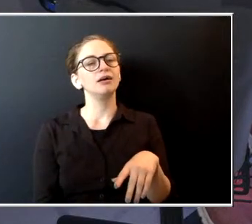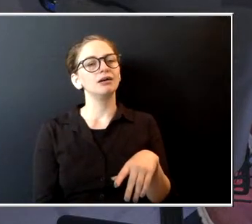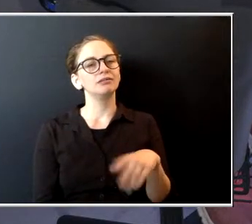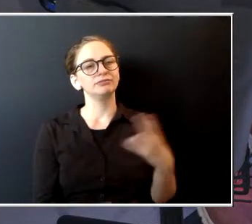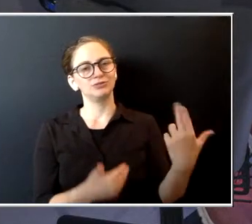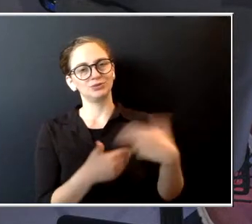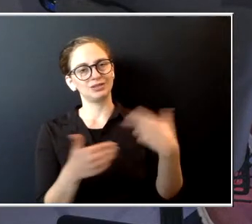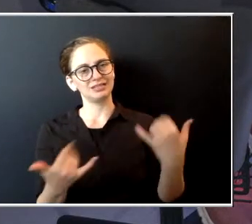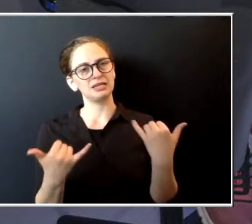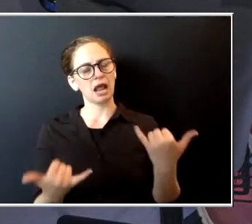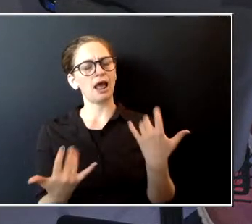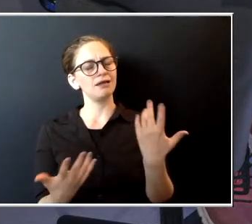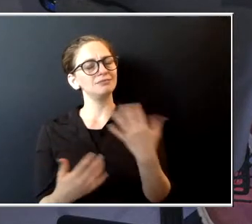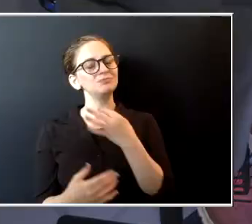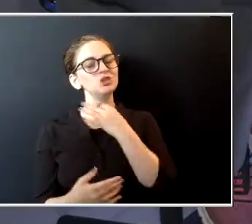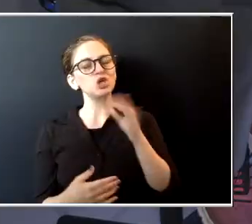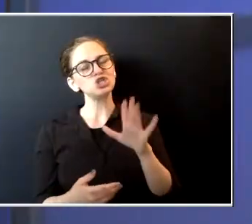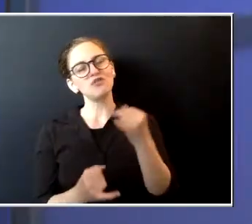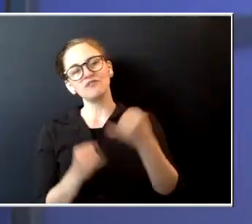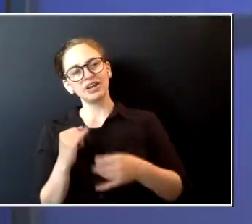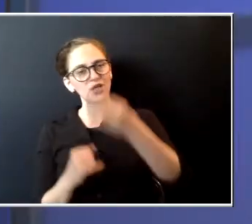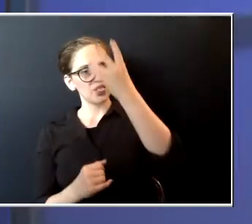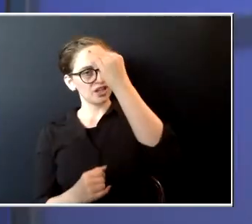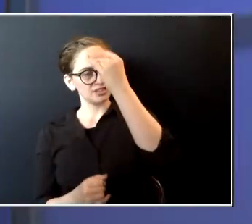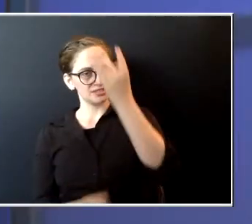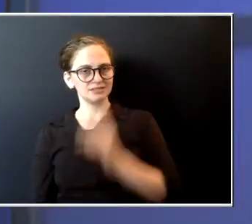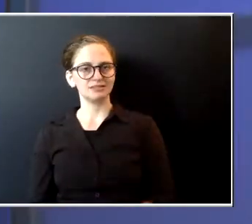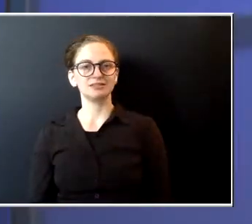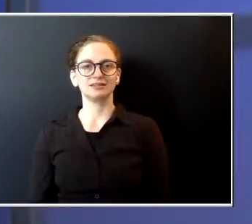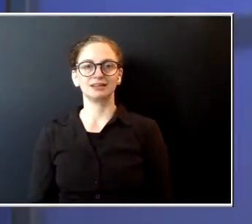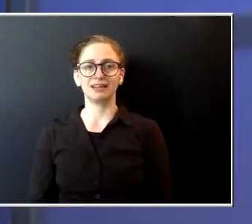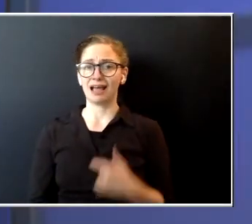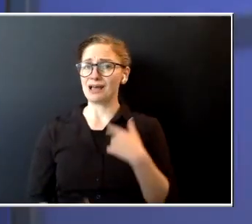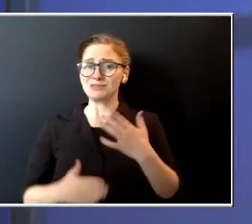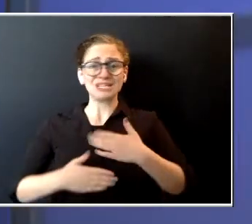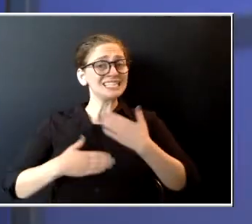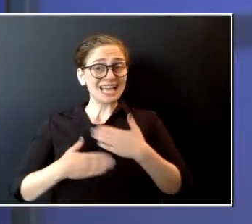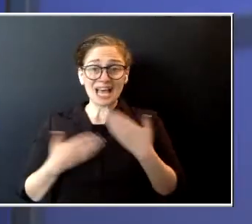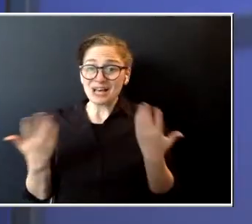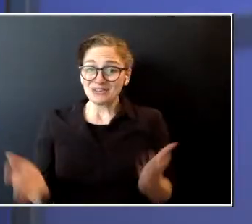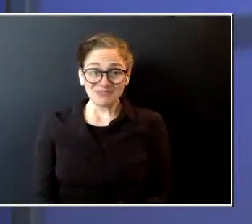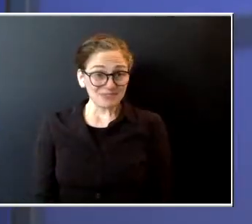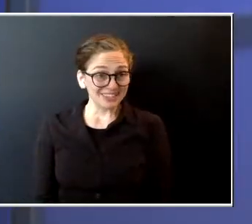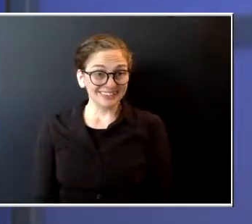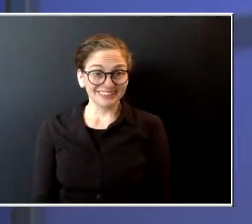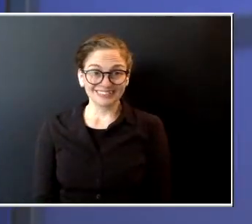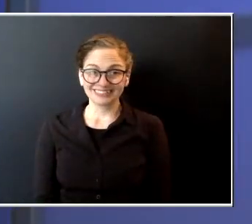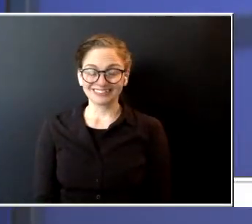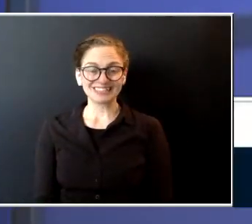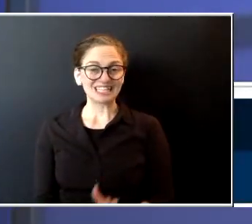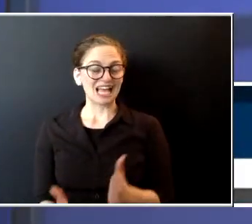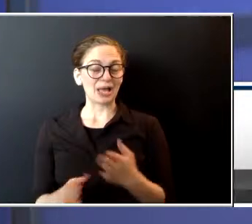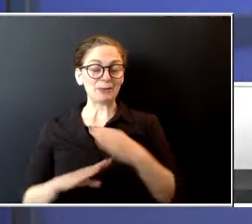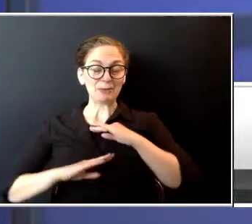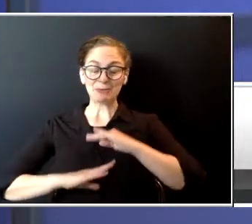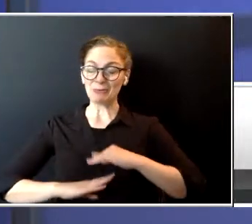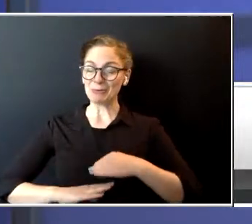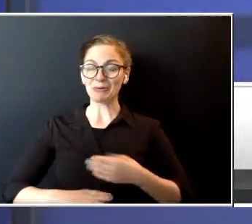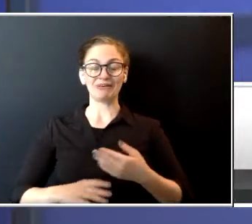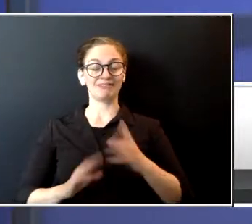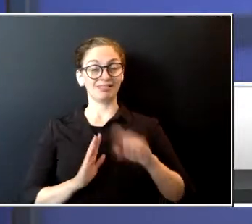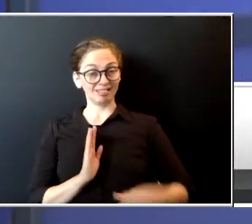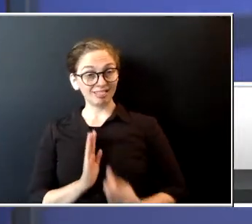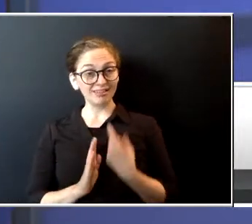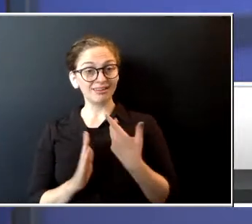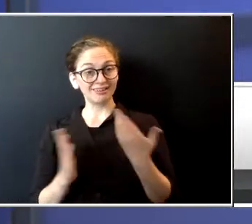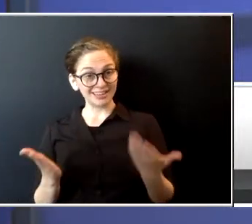final thoughts. Jack? I'm just happy, that I had the procedure done. It was really a good